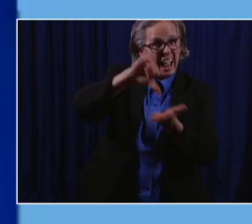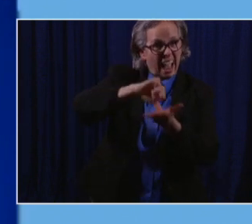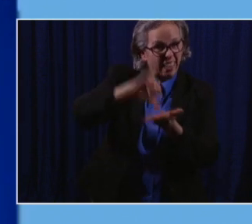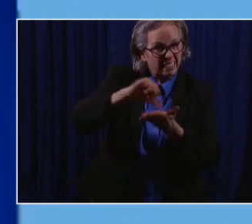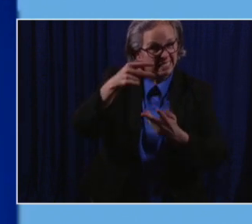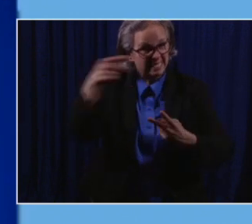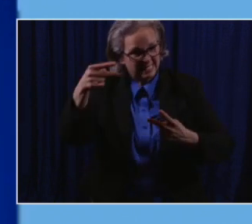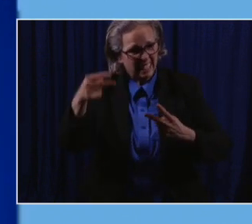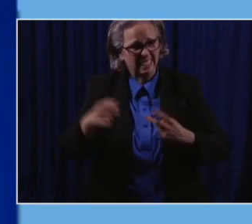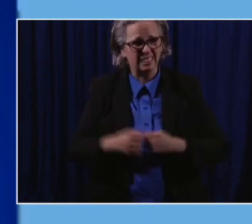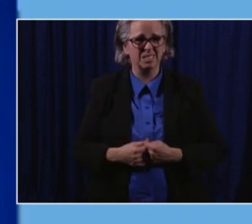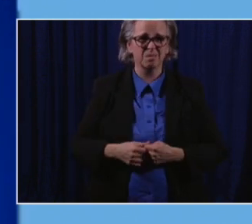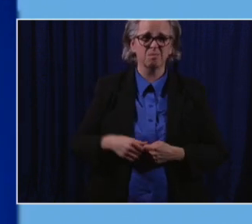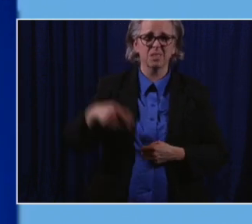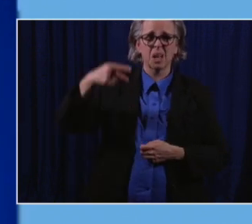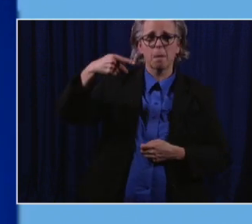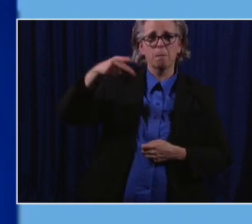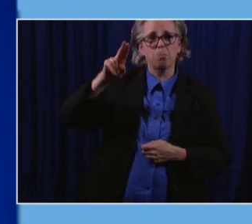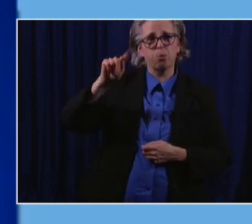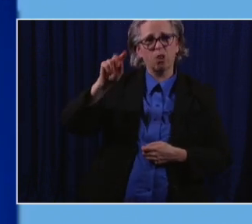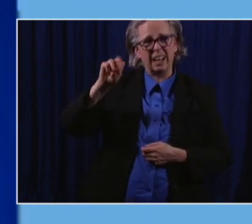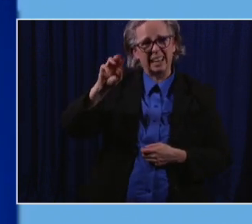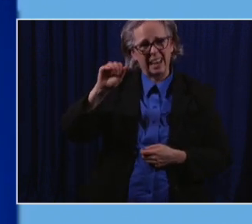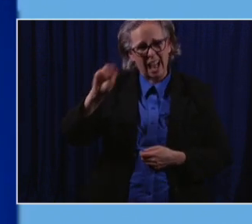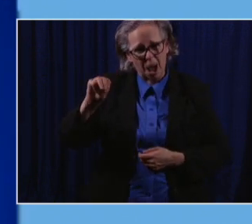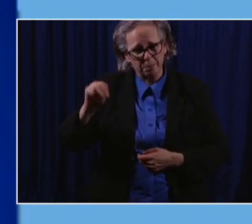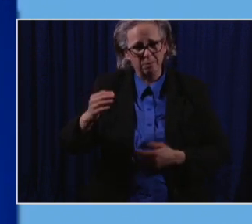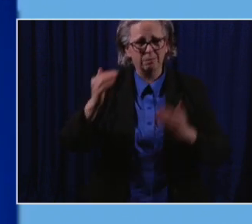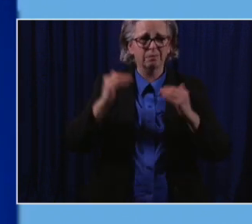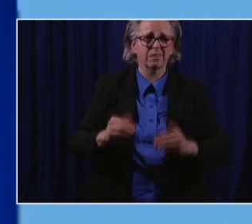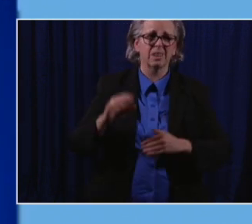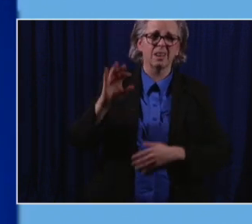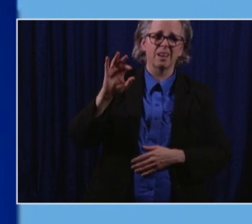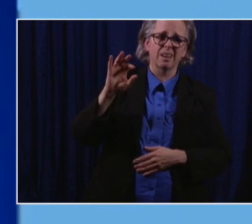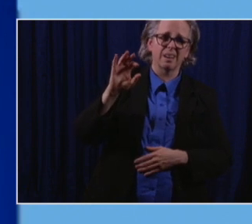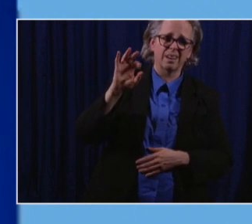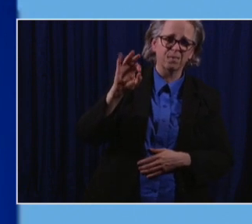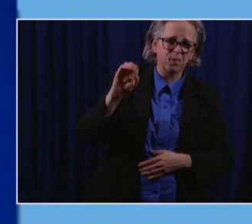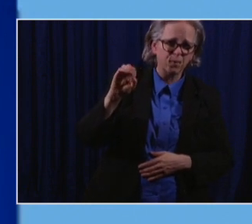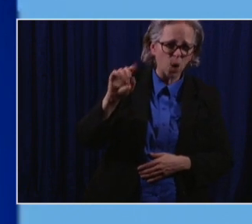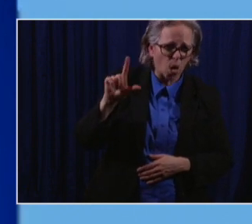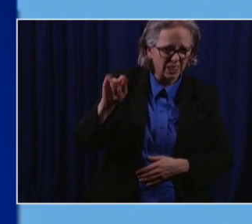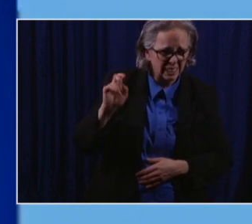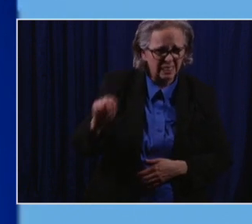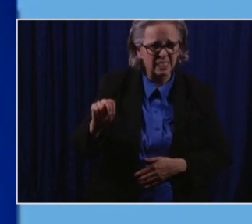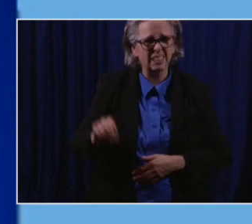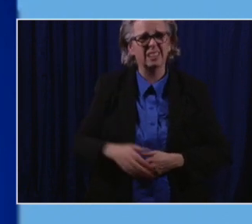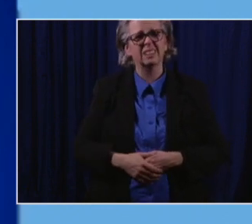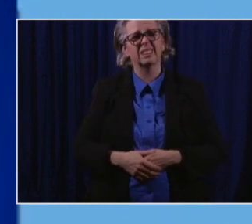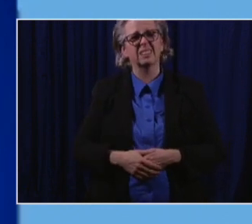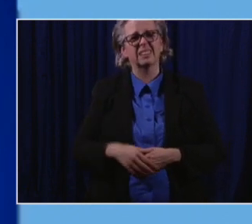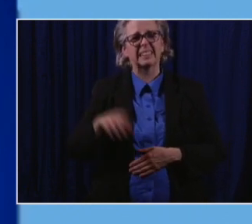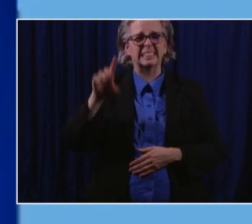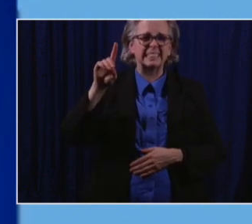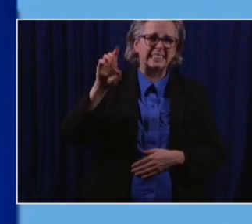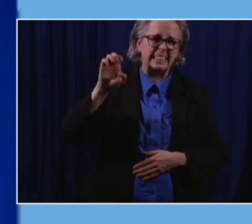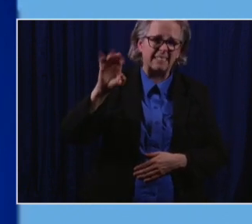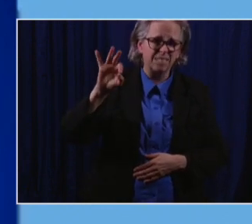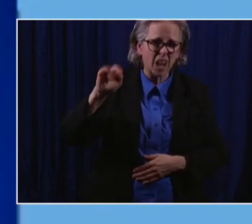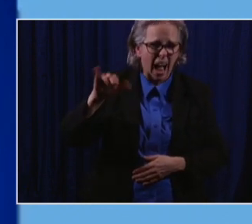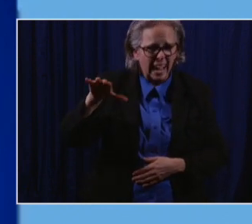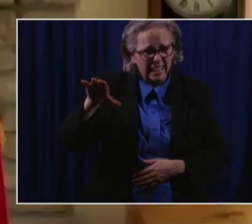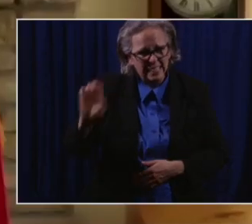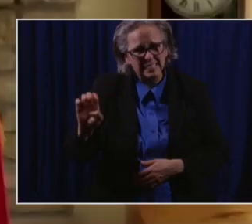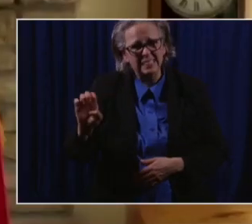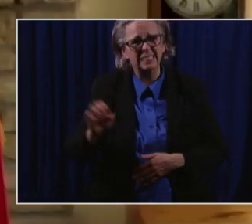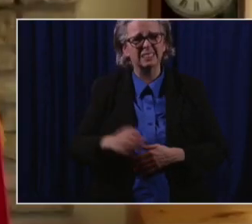Fulton, Dark, Defiance, Fayette, Henry, Wood, Auglaize, and then we drop to Lawrence, and we keep going